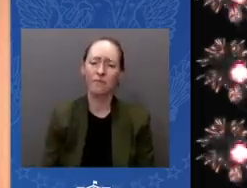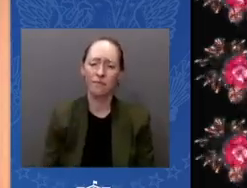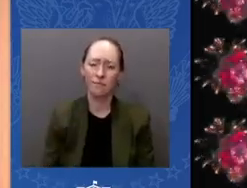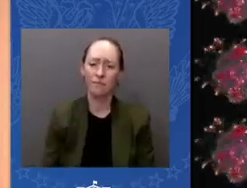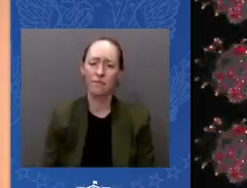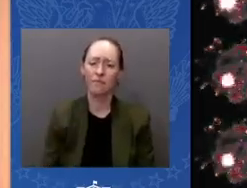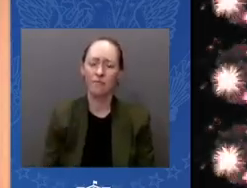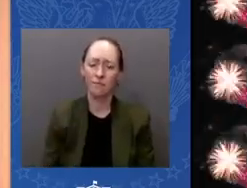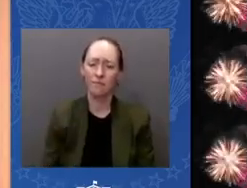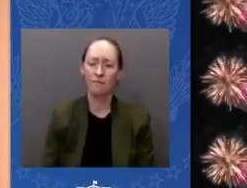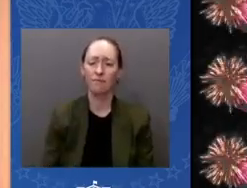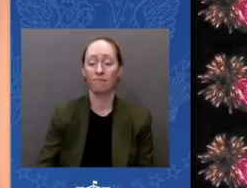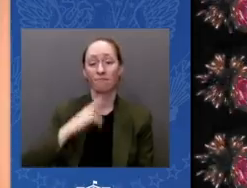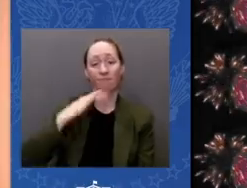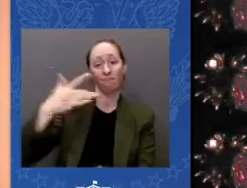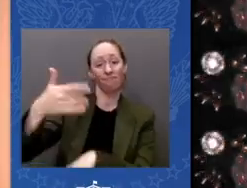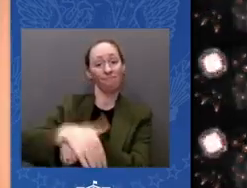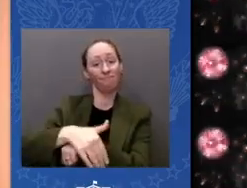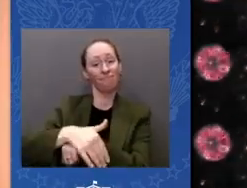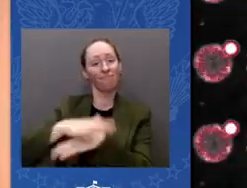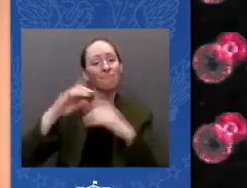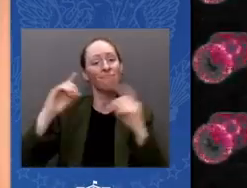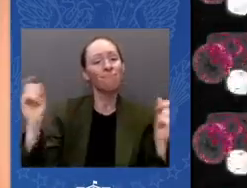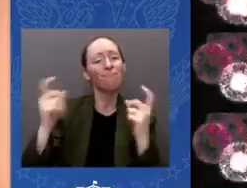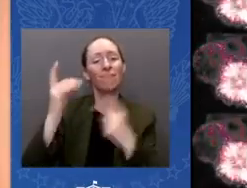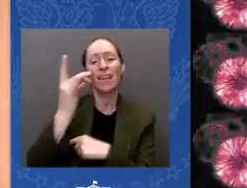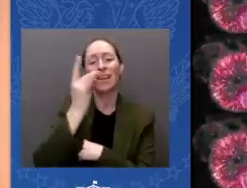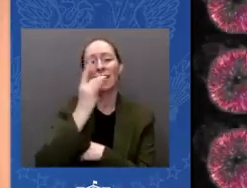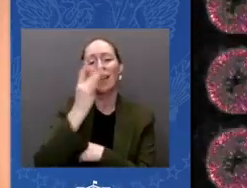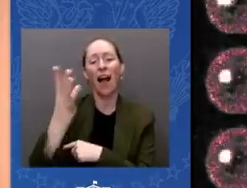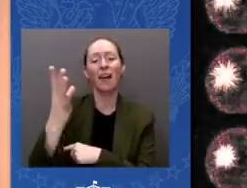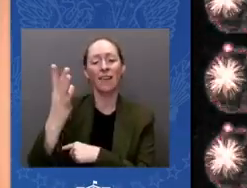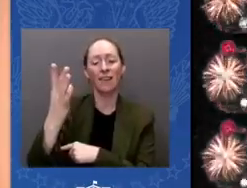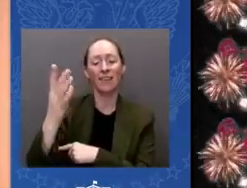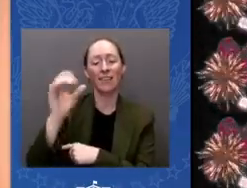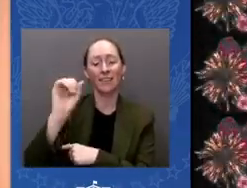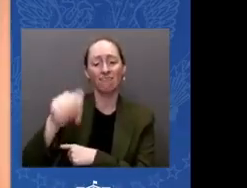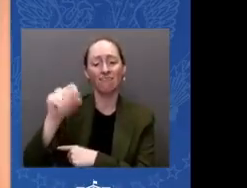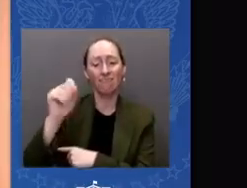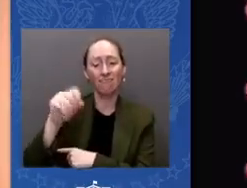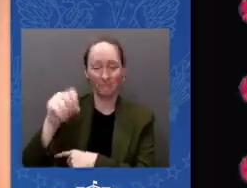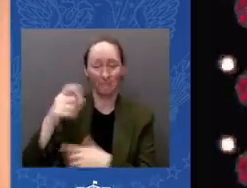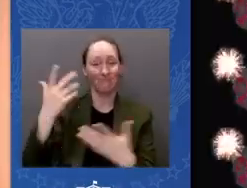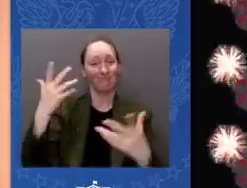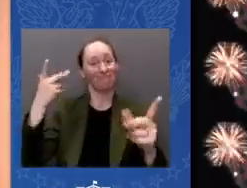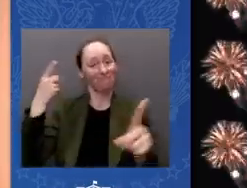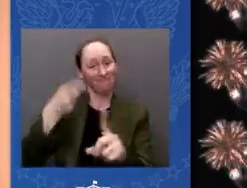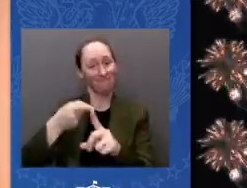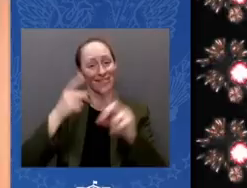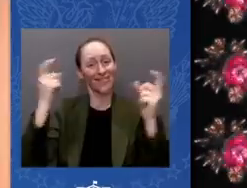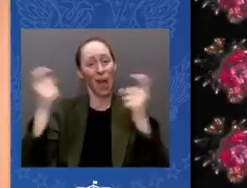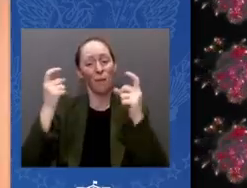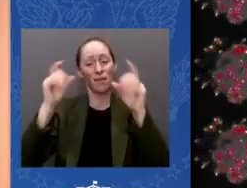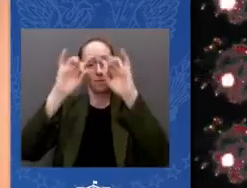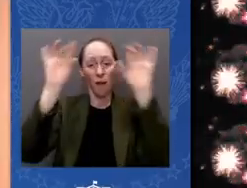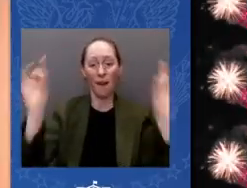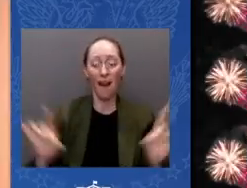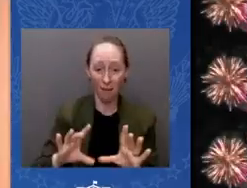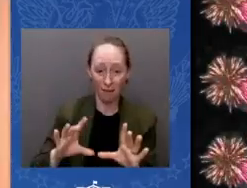previous administrations, we're gathered here 6 years later. As your President and First Lady and as the Vice